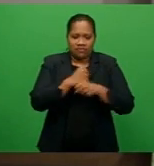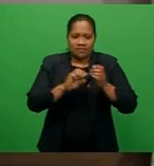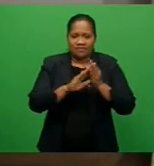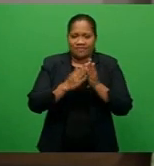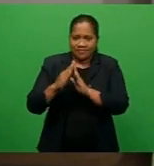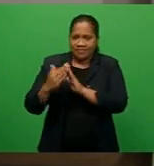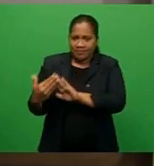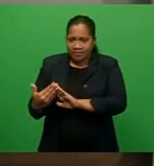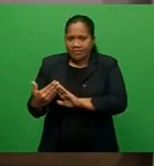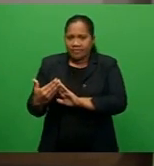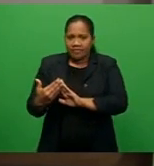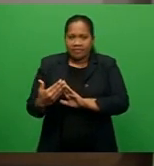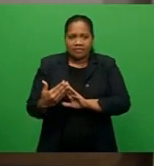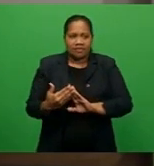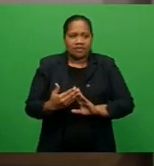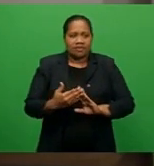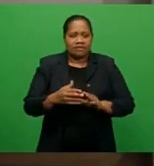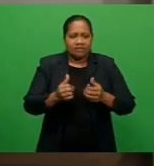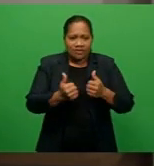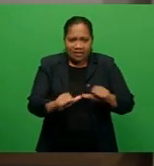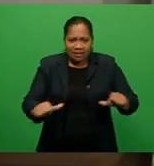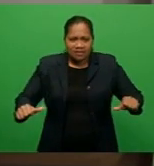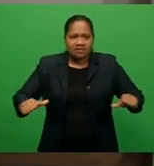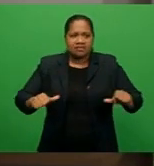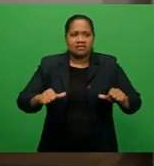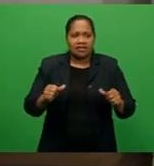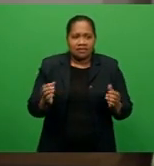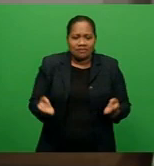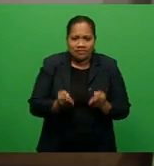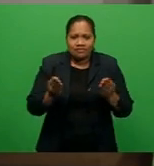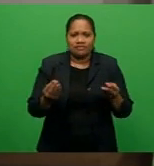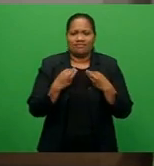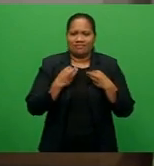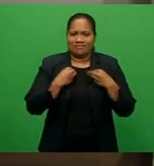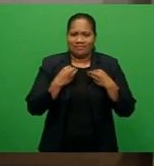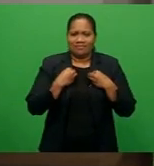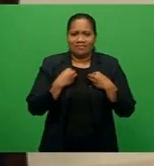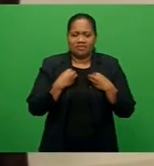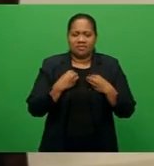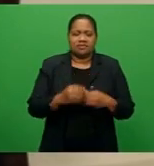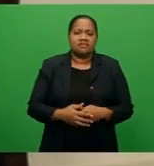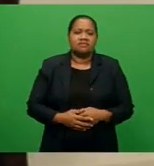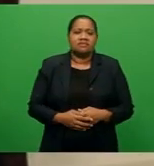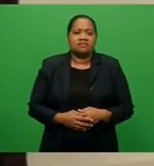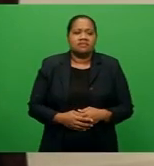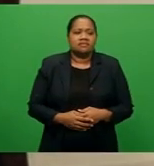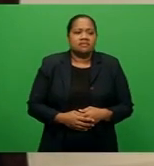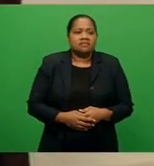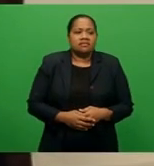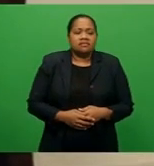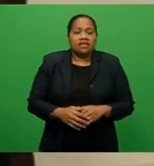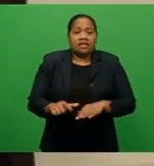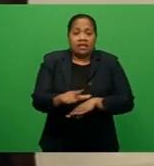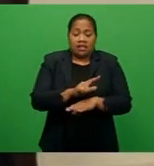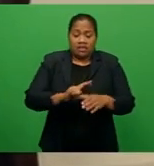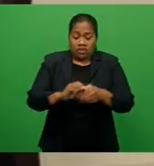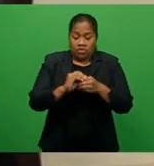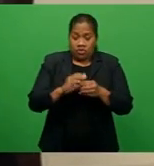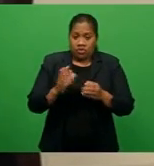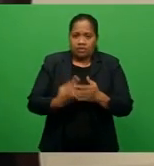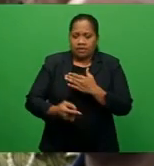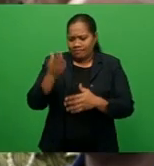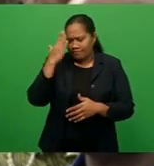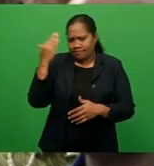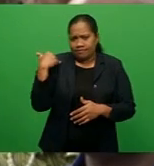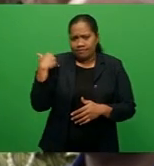to tap their assets and entrepreneurial spirit to make themselves financially powerful. Landowners were reminded that while no repayment